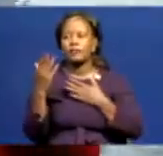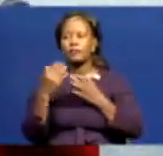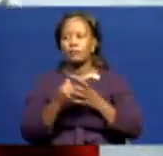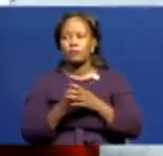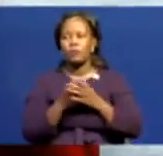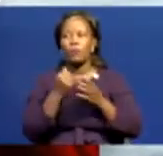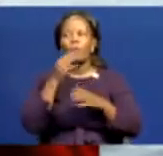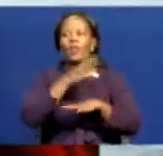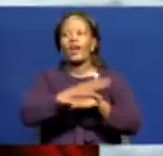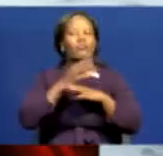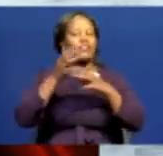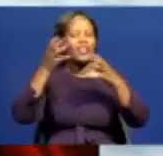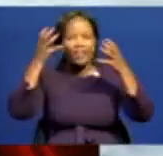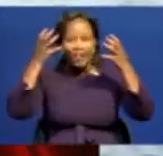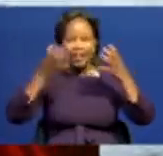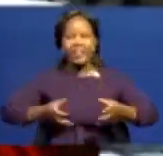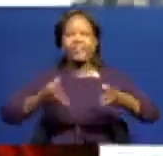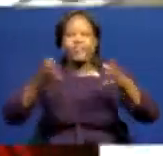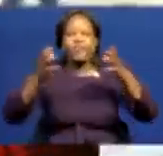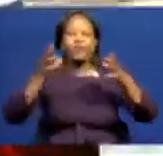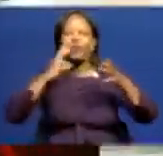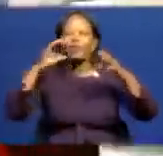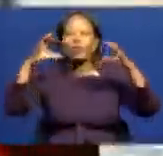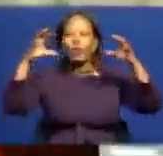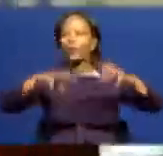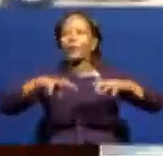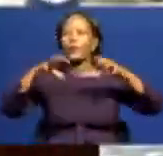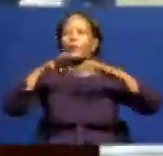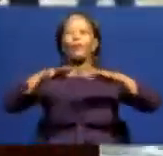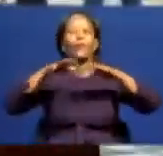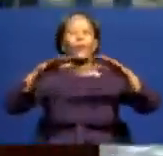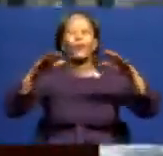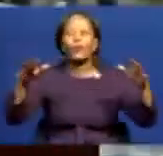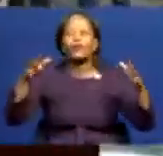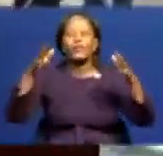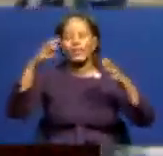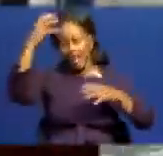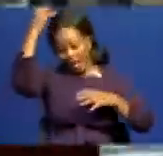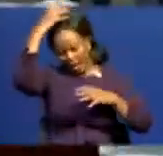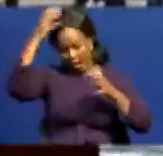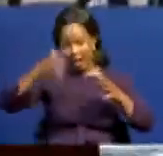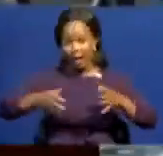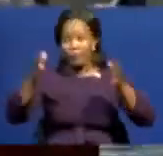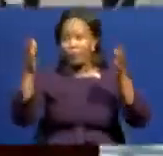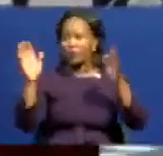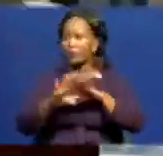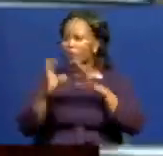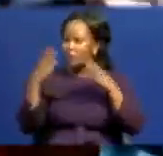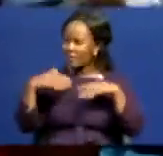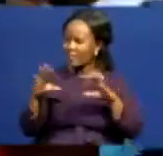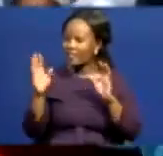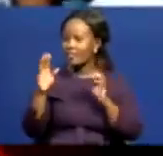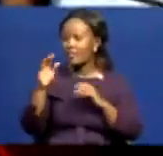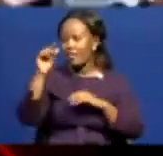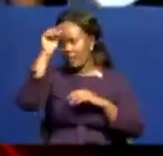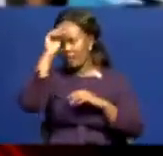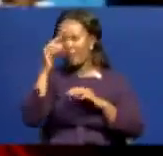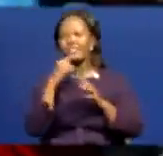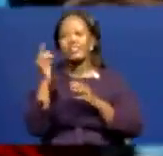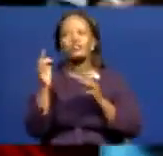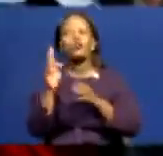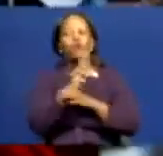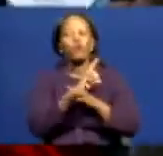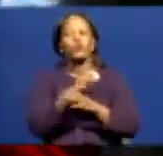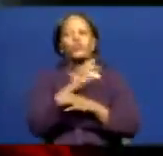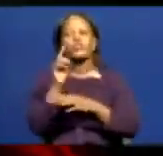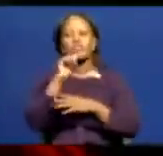Following the heavy downpour in Lamu County, the Garsen-witu Lamu road remains closed, and the government now says it will use Kenya Navy vessels to transport fuel